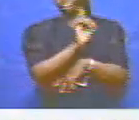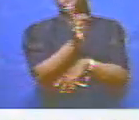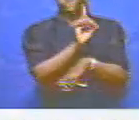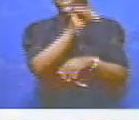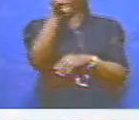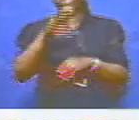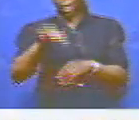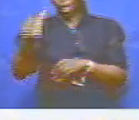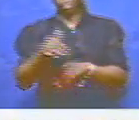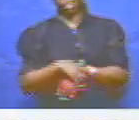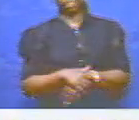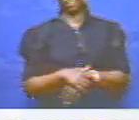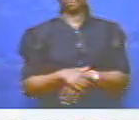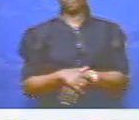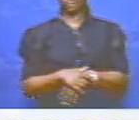other counties.